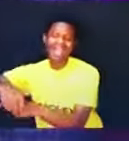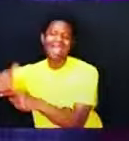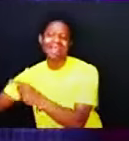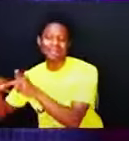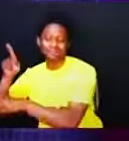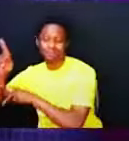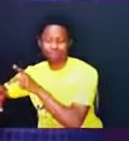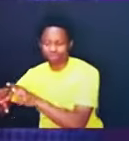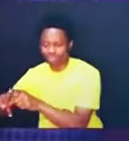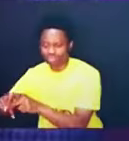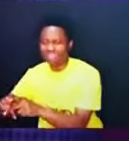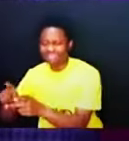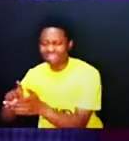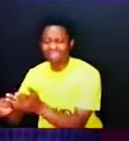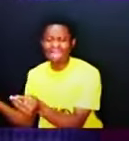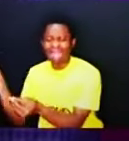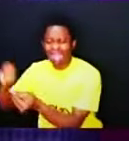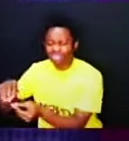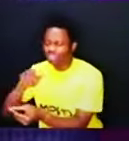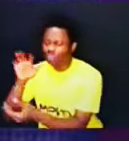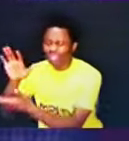their life to Jesus.